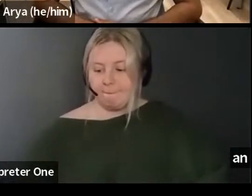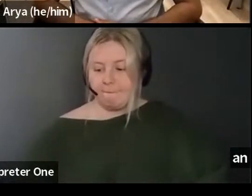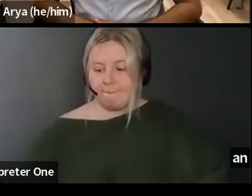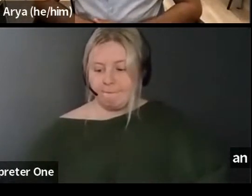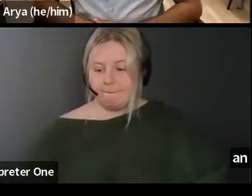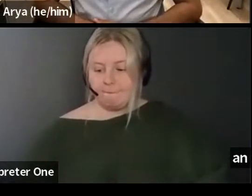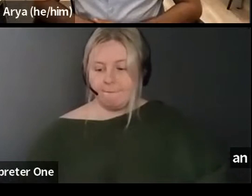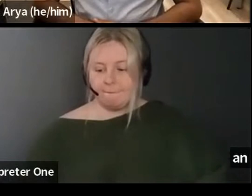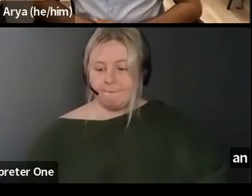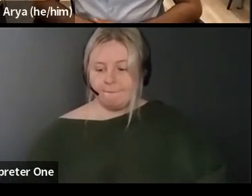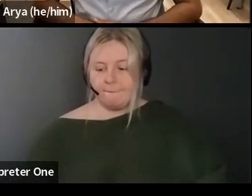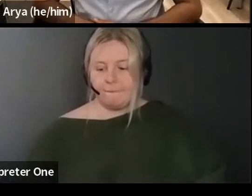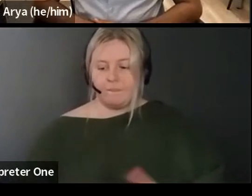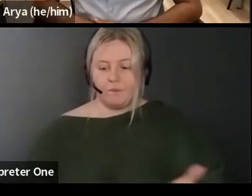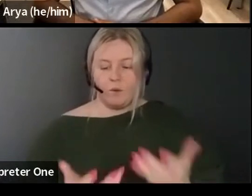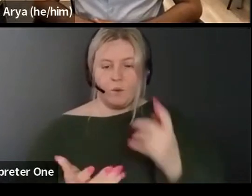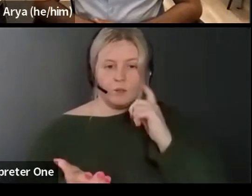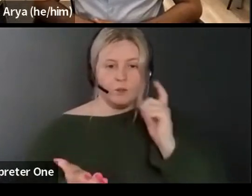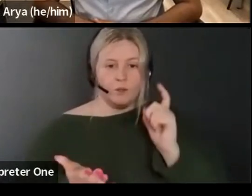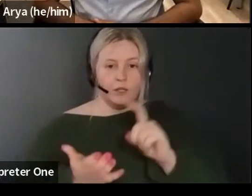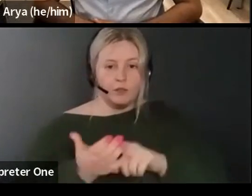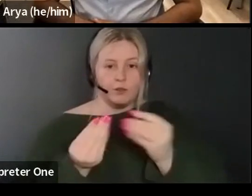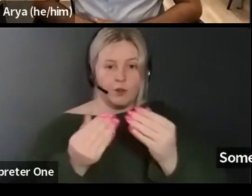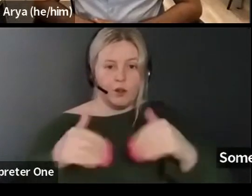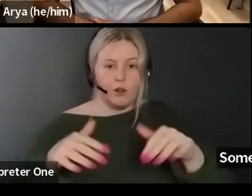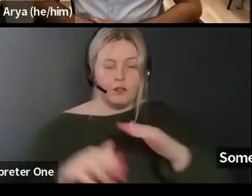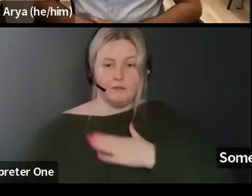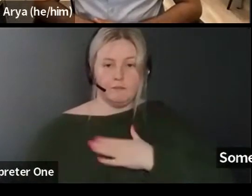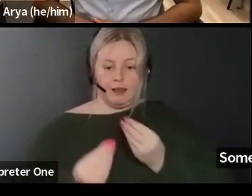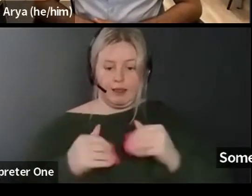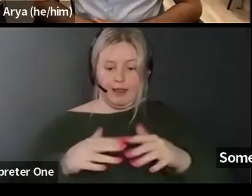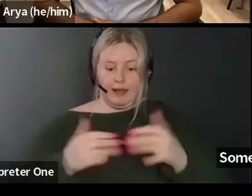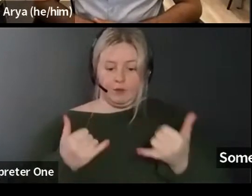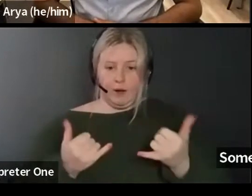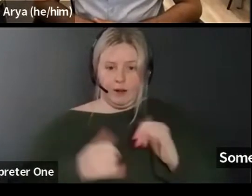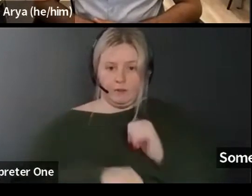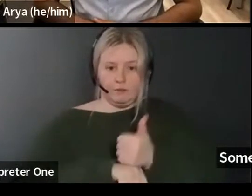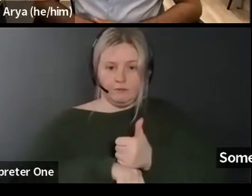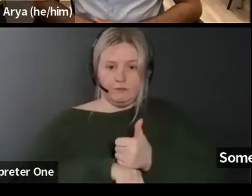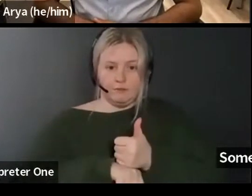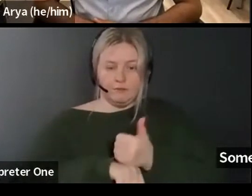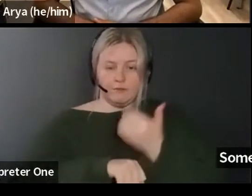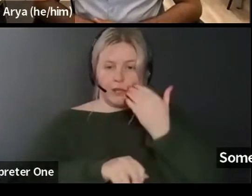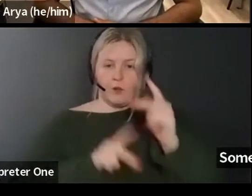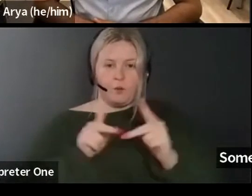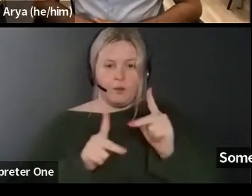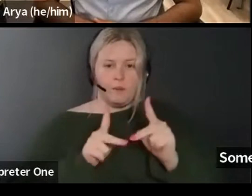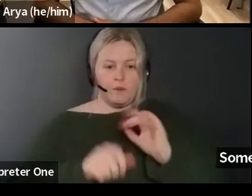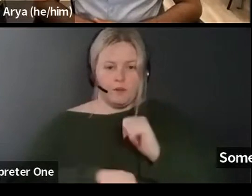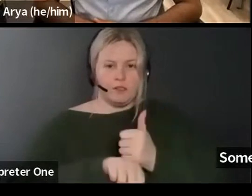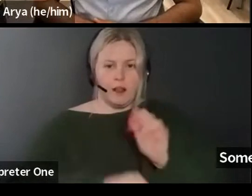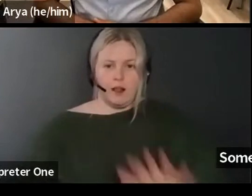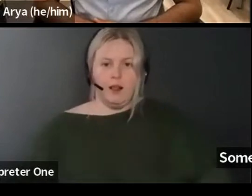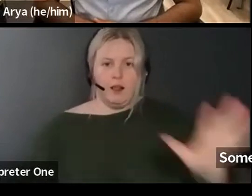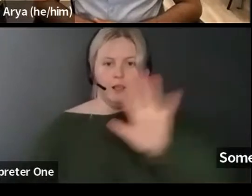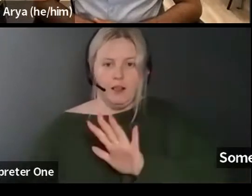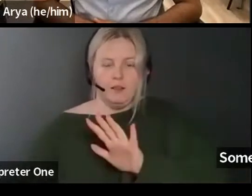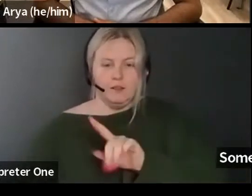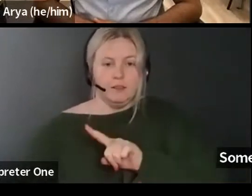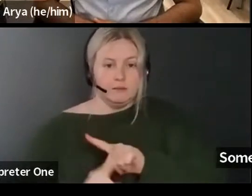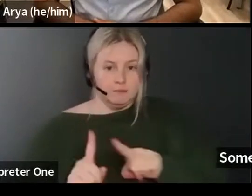So I would like to acknowledge the land that I'm currently on. I know there's people from all over, but